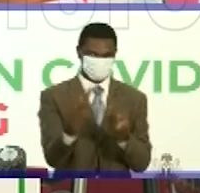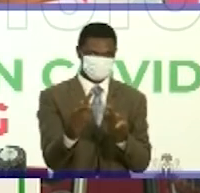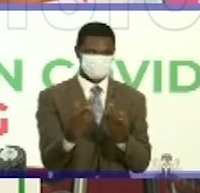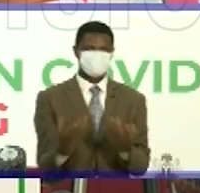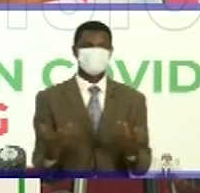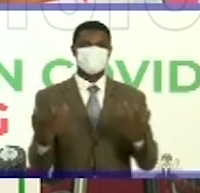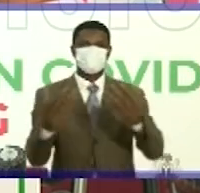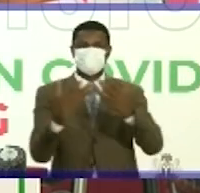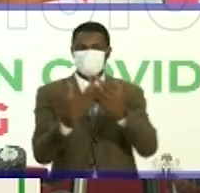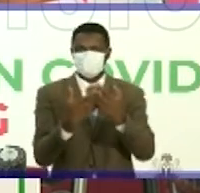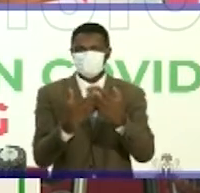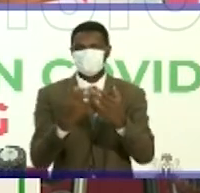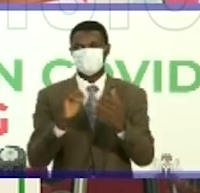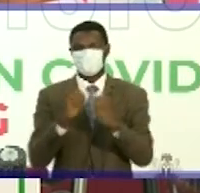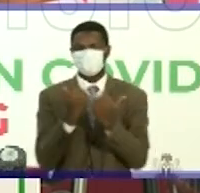for vehicles.